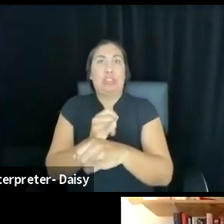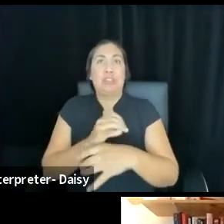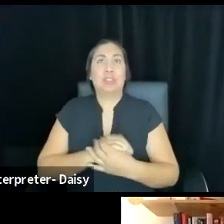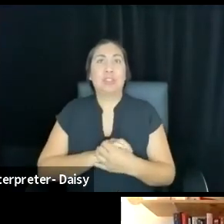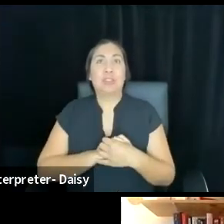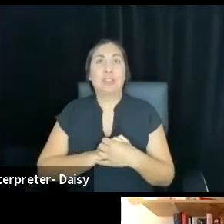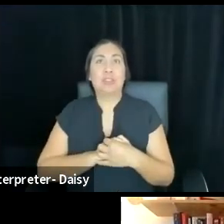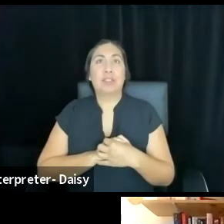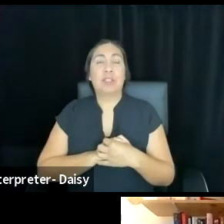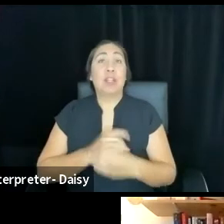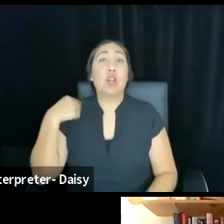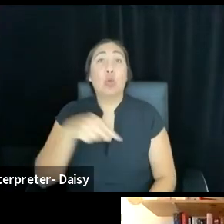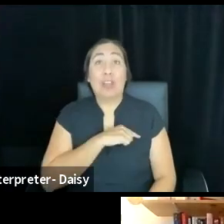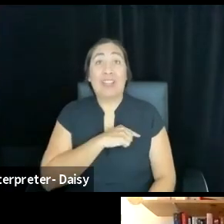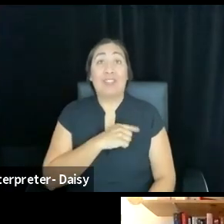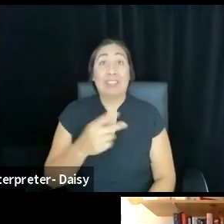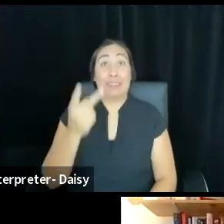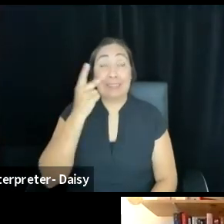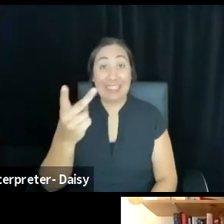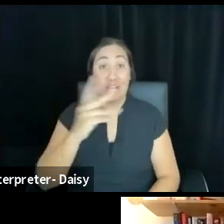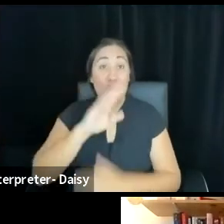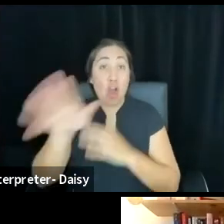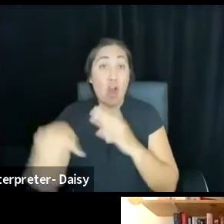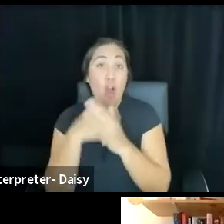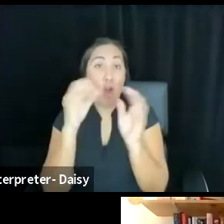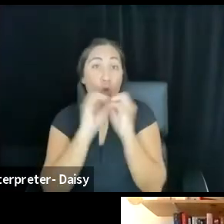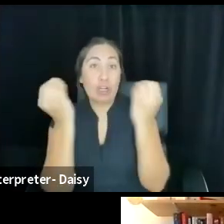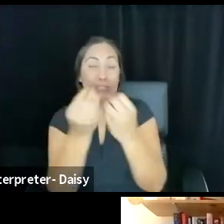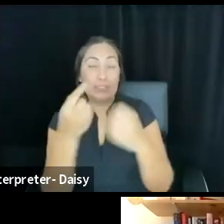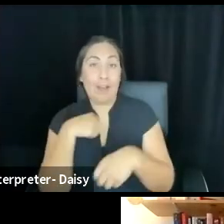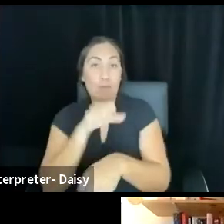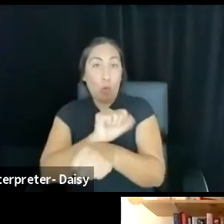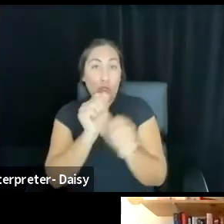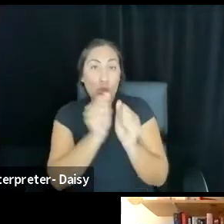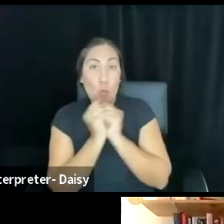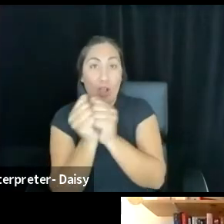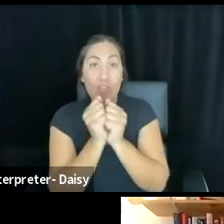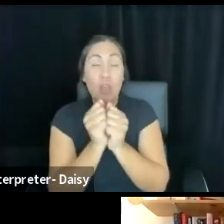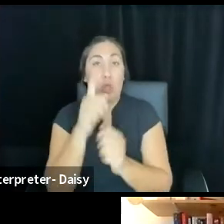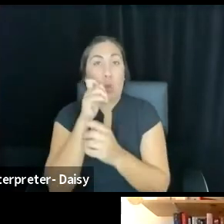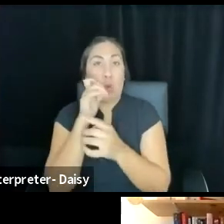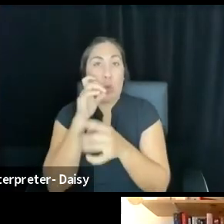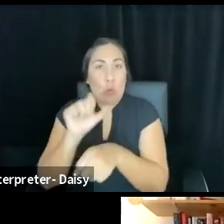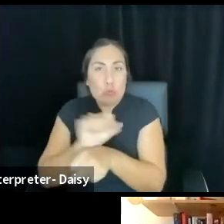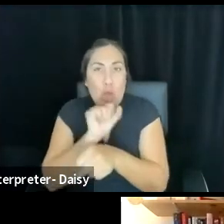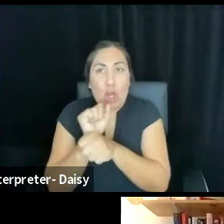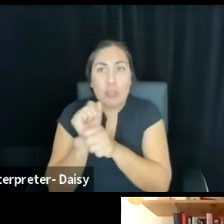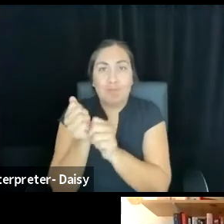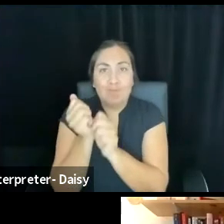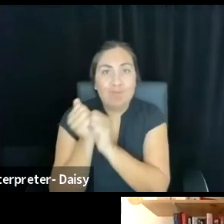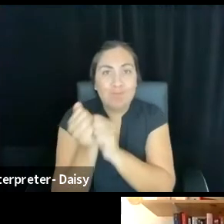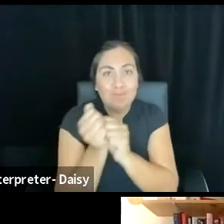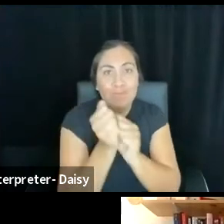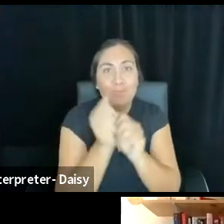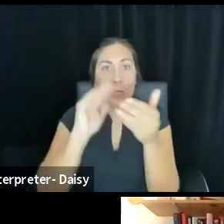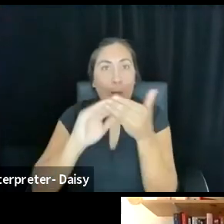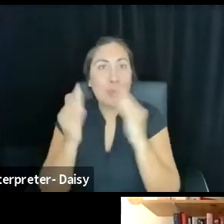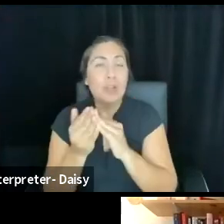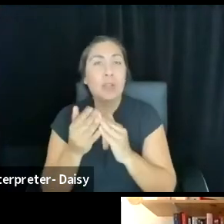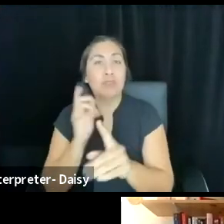you know, in all the organizations that I've worked with that have worked with community, is it just so happens that the public